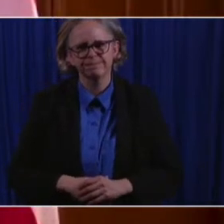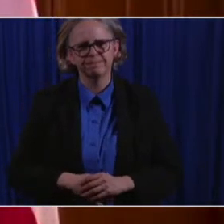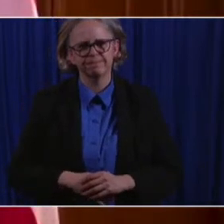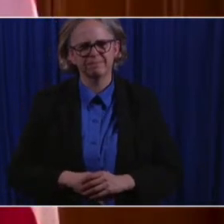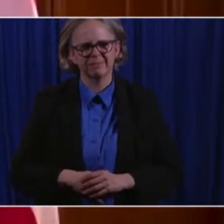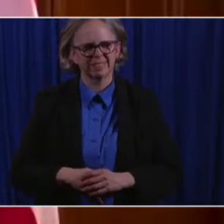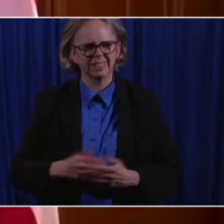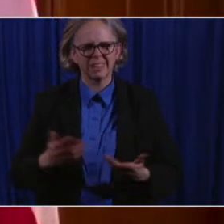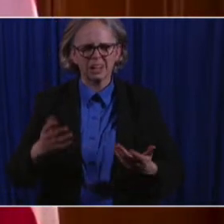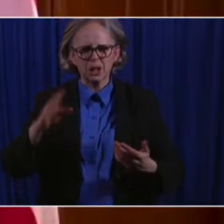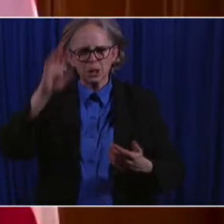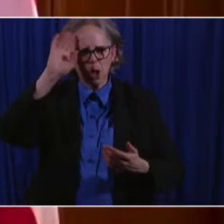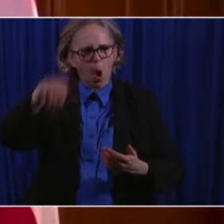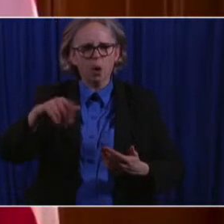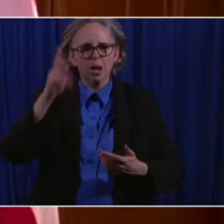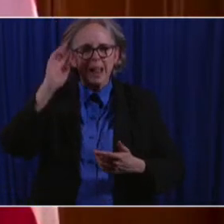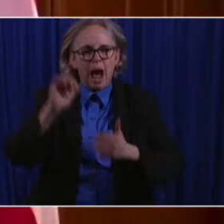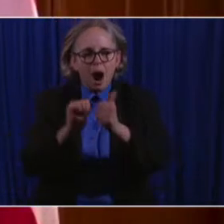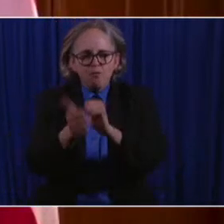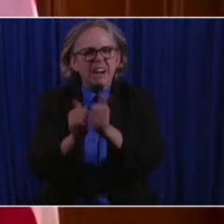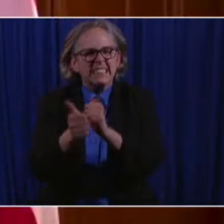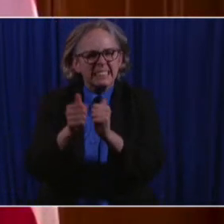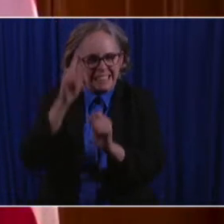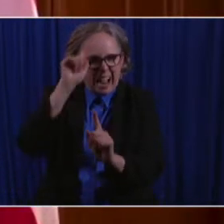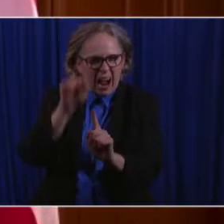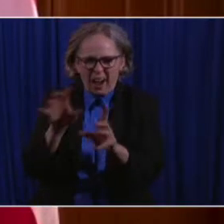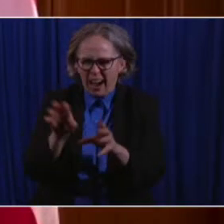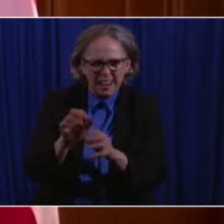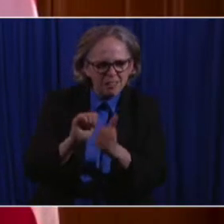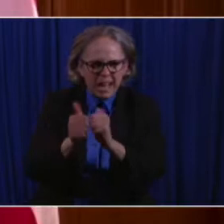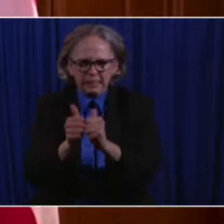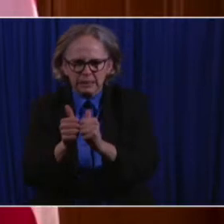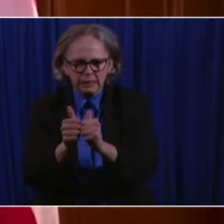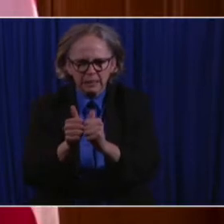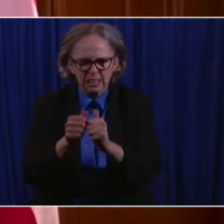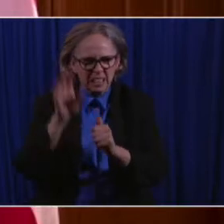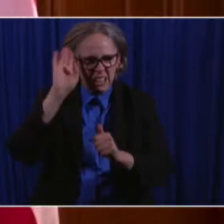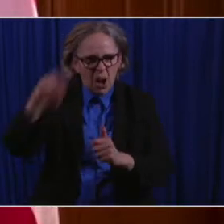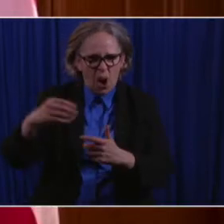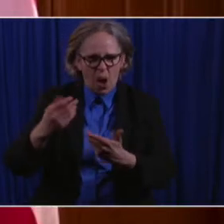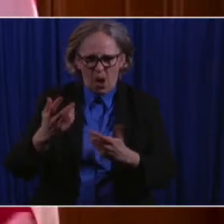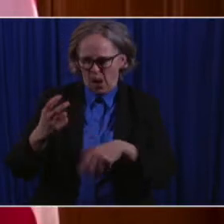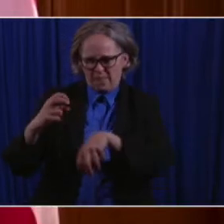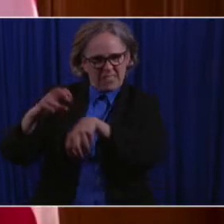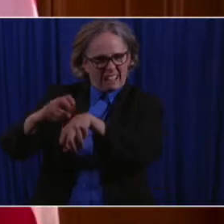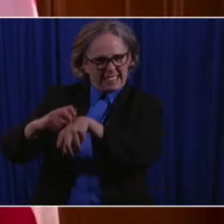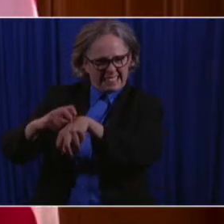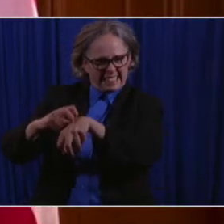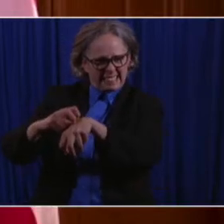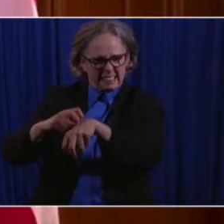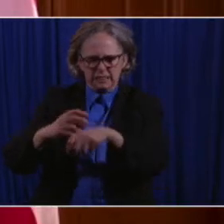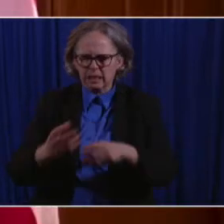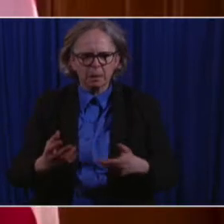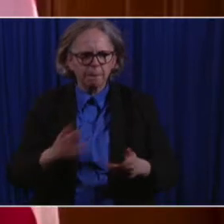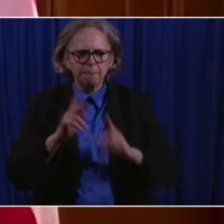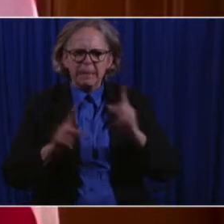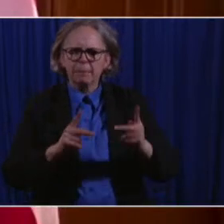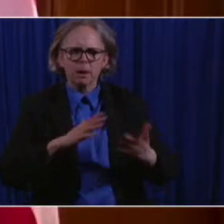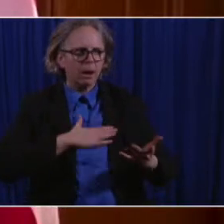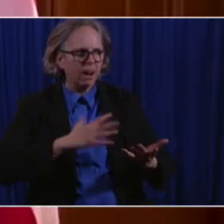race between how fast we can get people vaccinated and how fast people are willing to take the vaccine versus the variant.